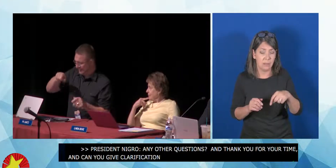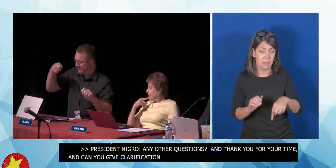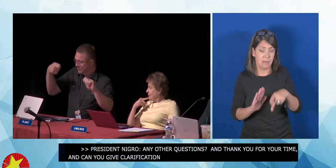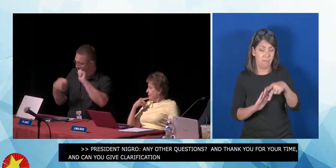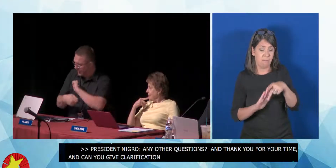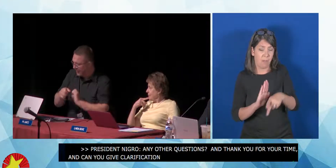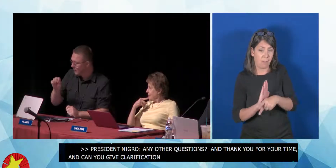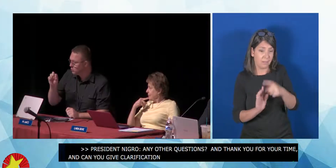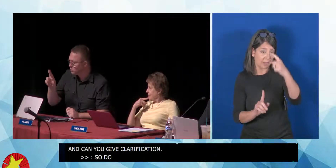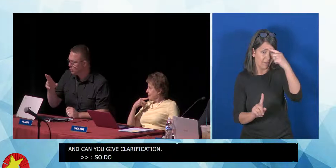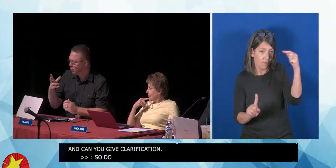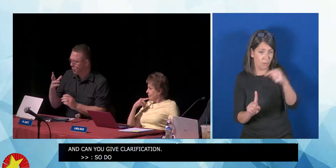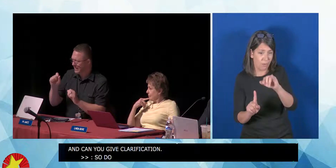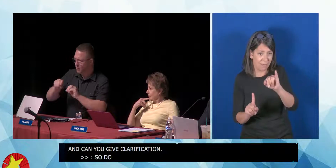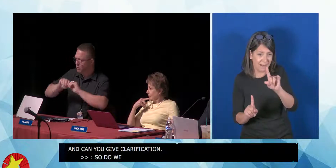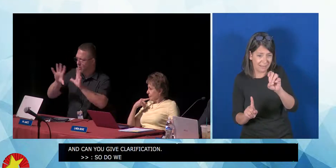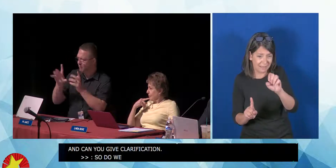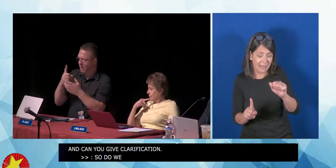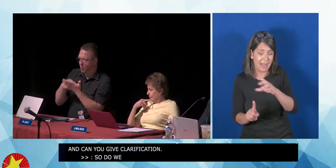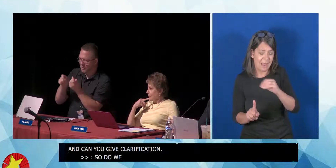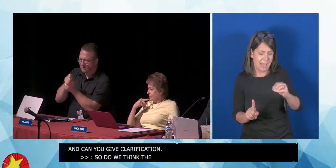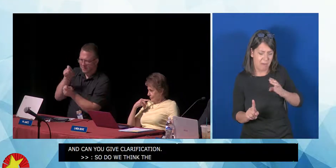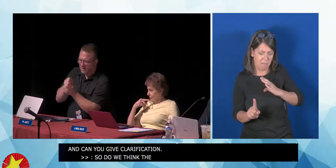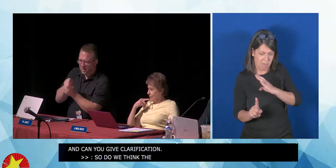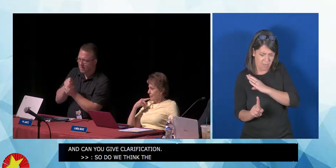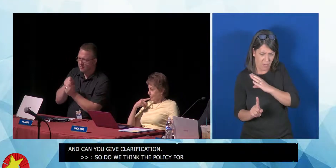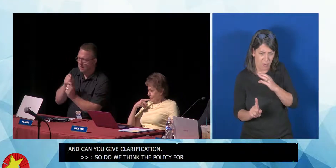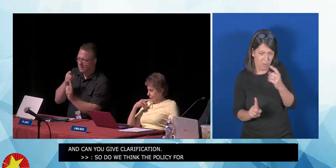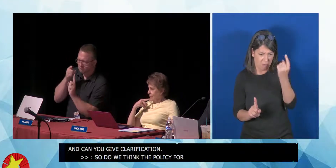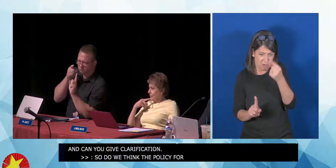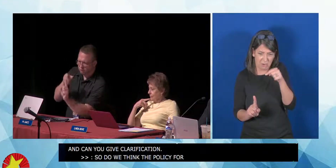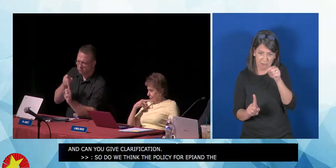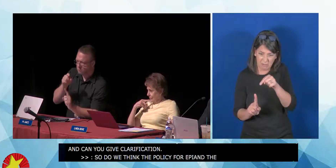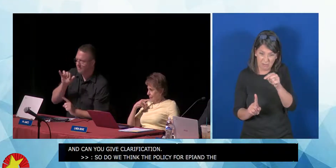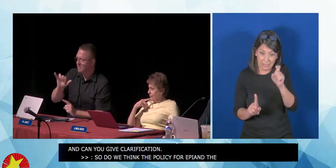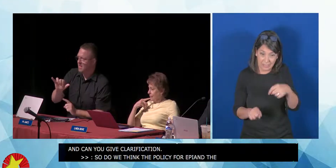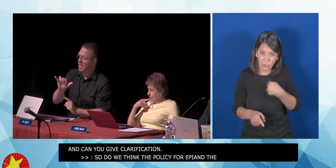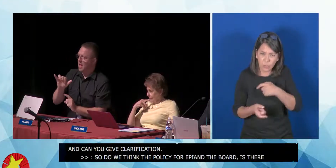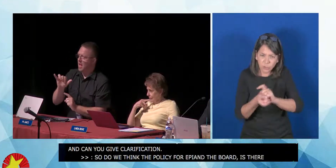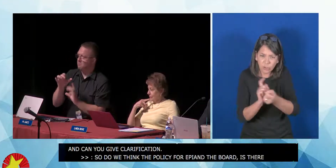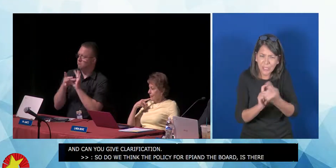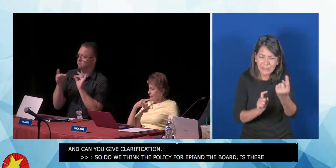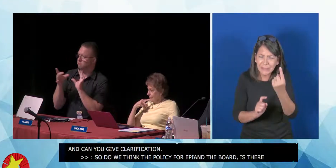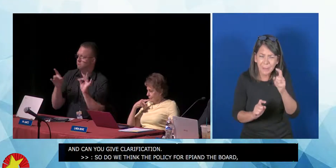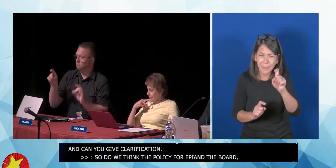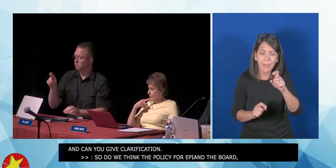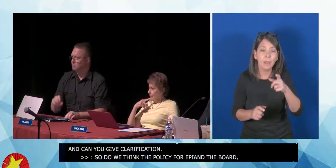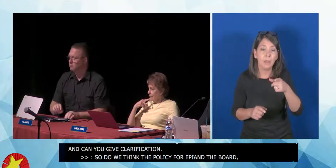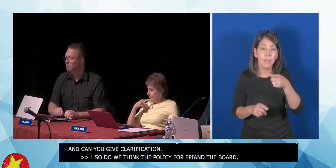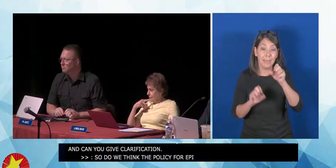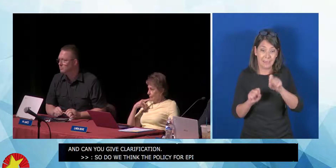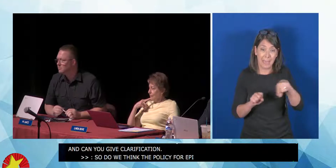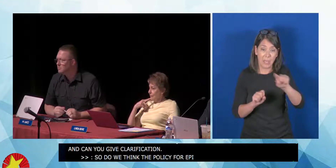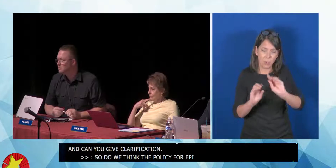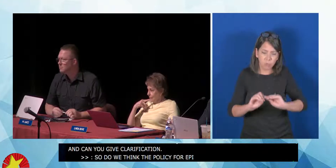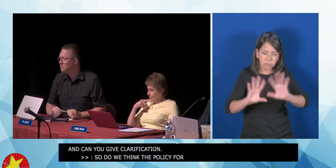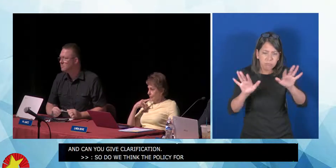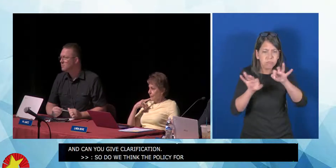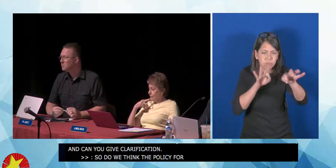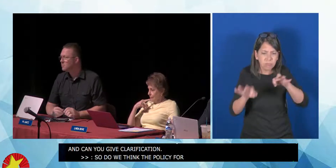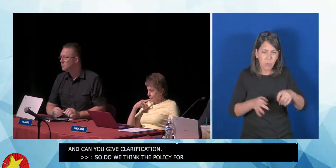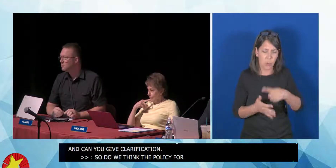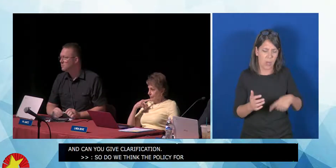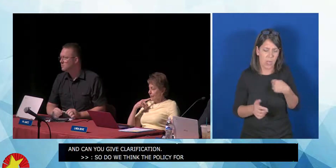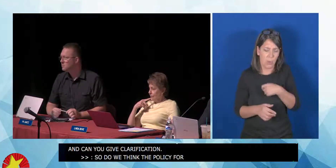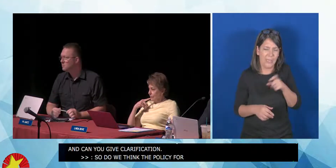for IDEA and for the board, is there something that needs to be changed? Can you clarify exactly what we need to do in regards